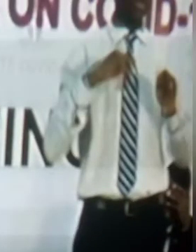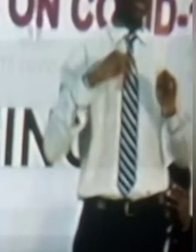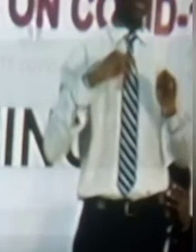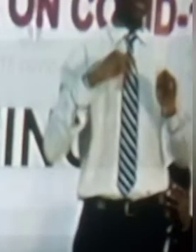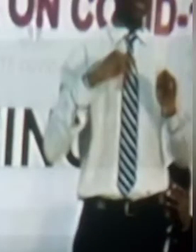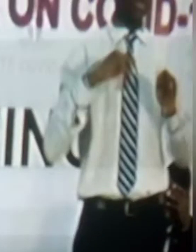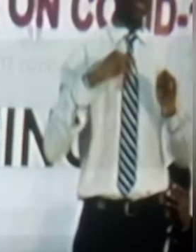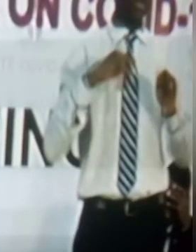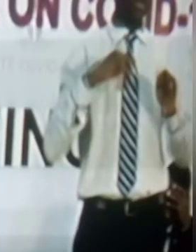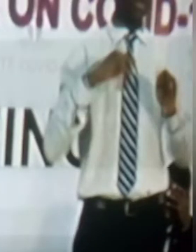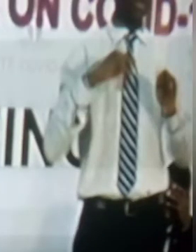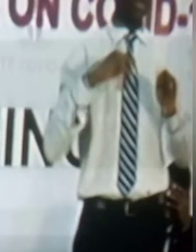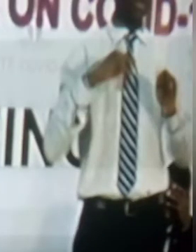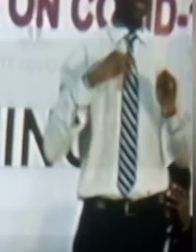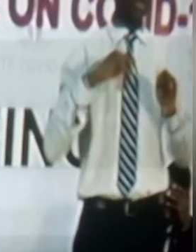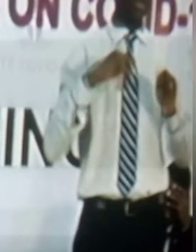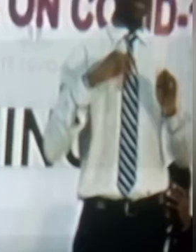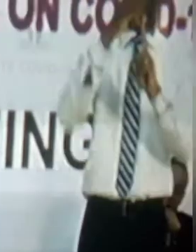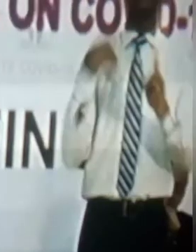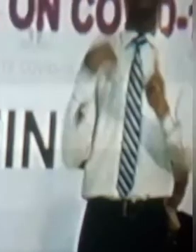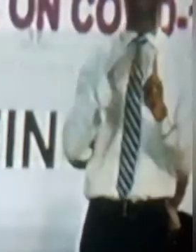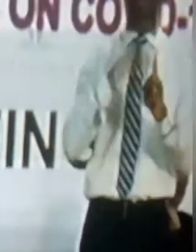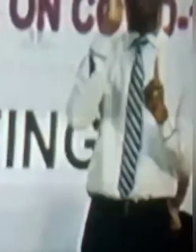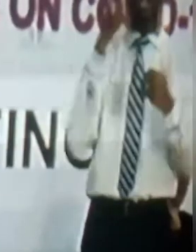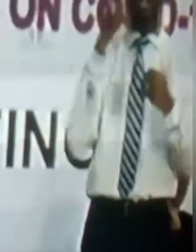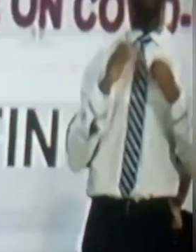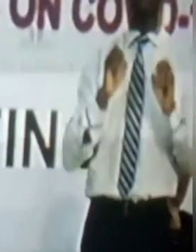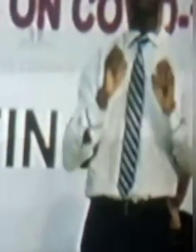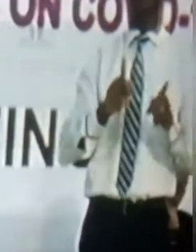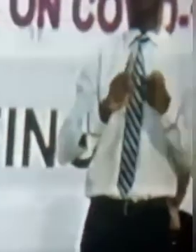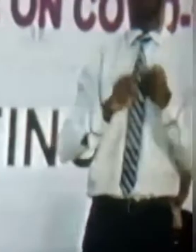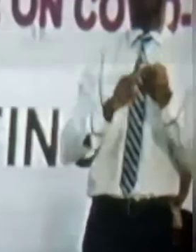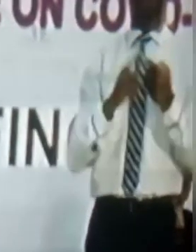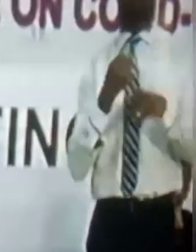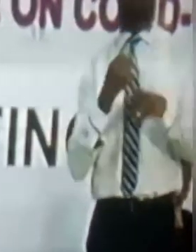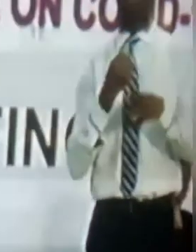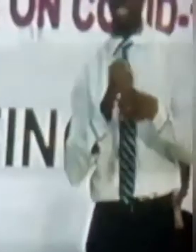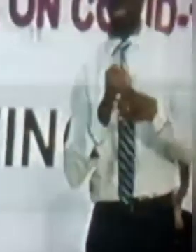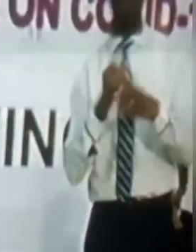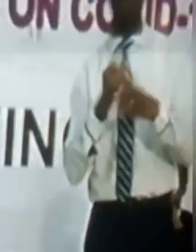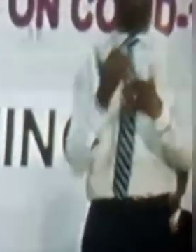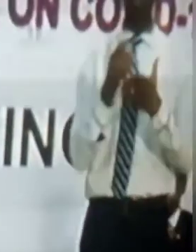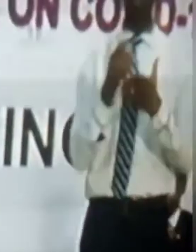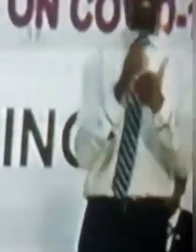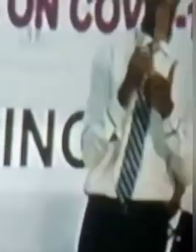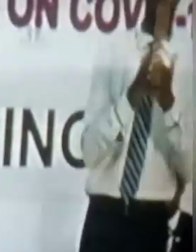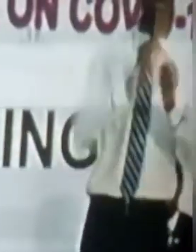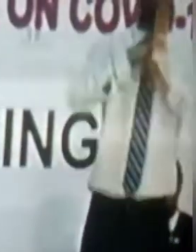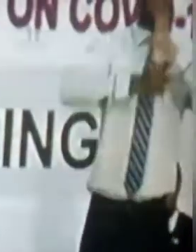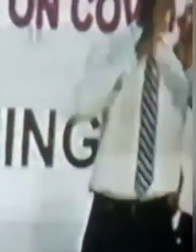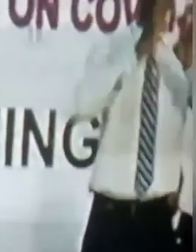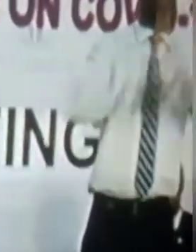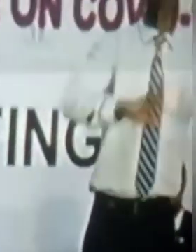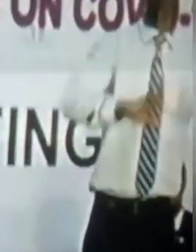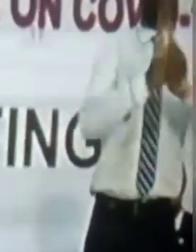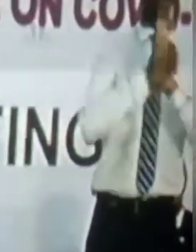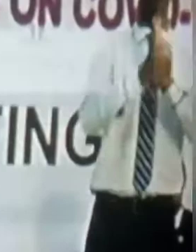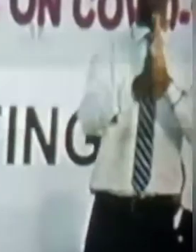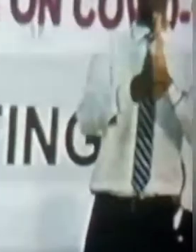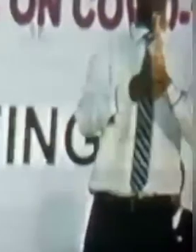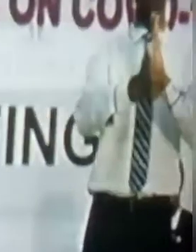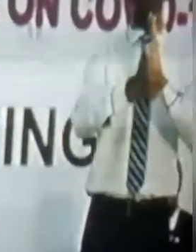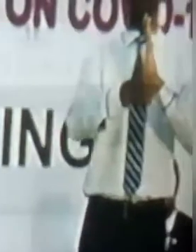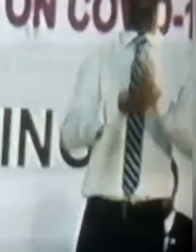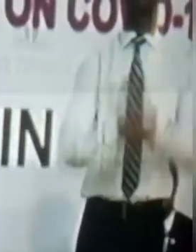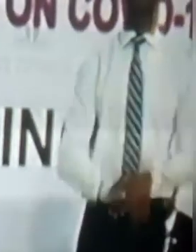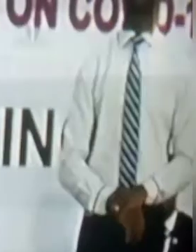the opportunity of sharing global best practices. While ensuring that we do not lose gains